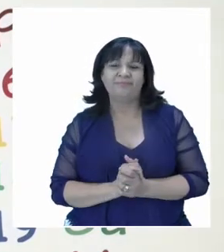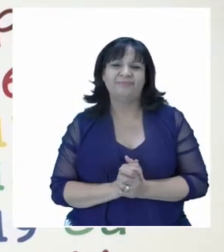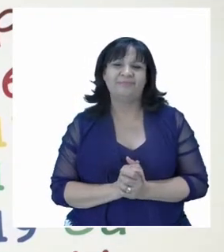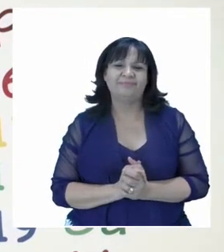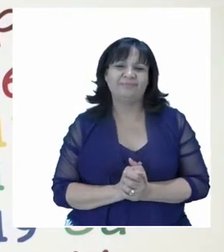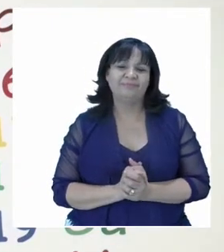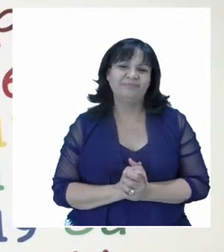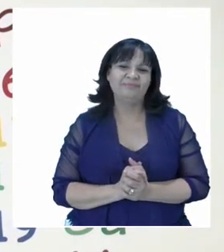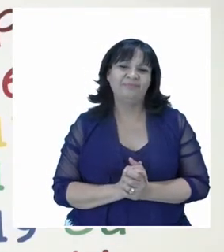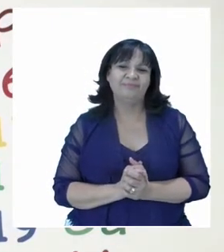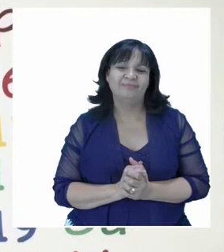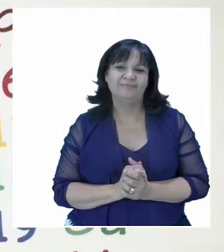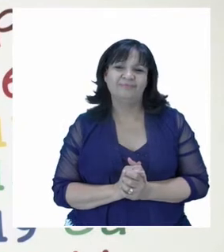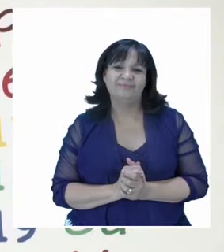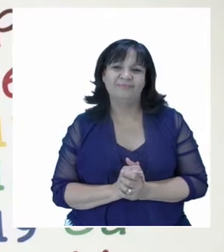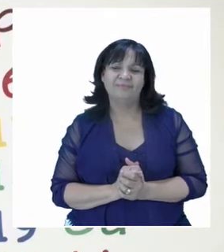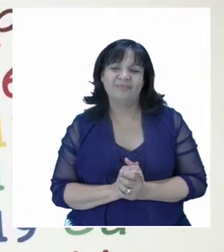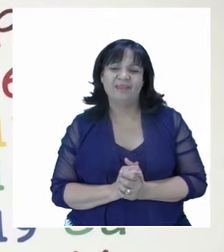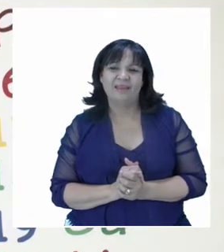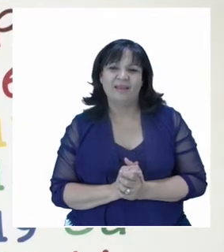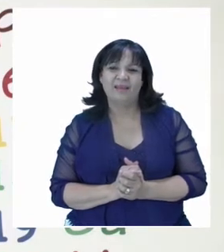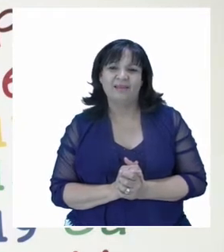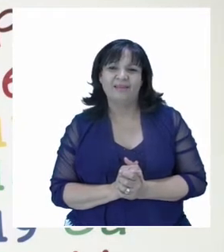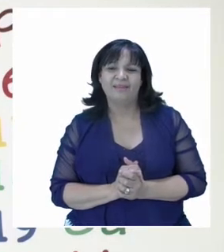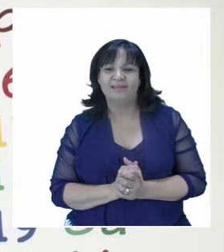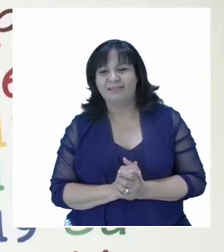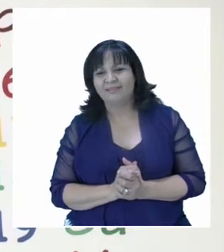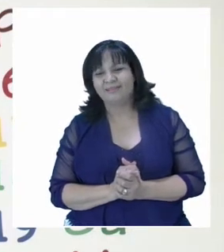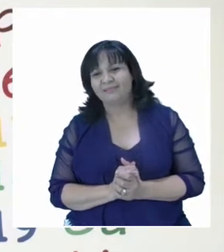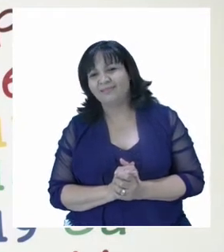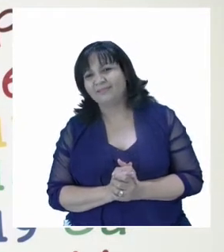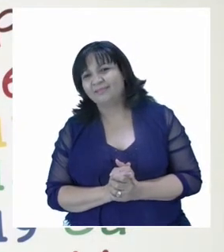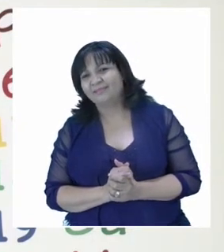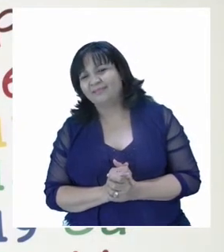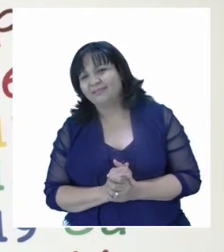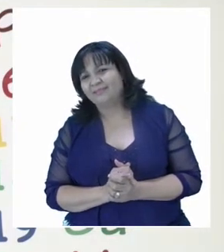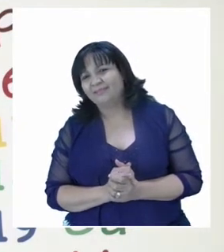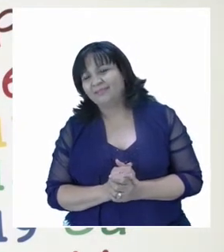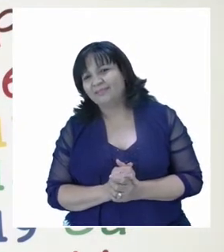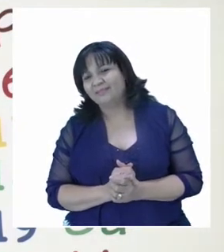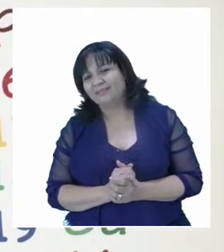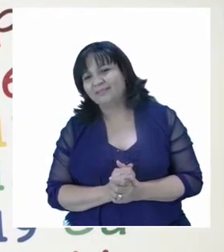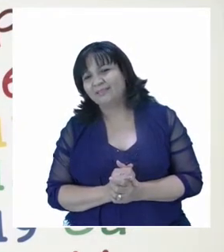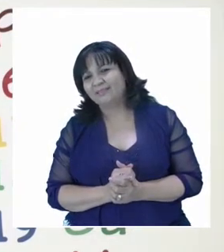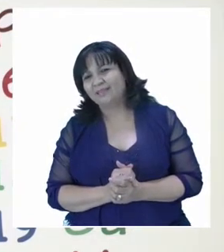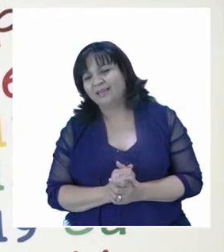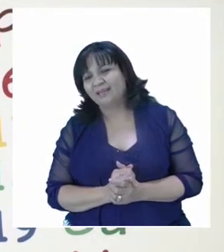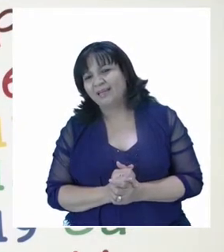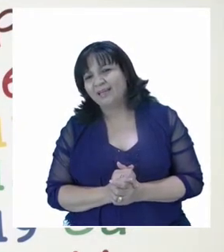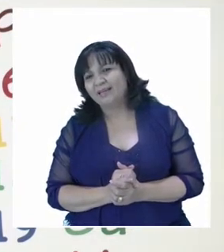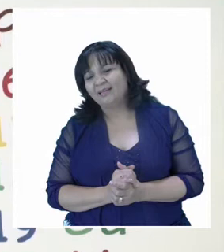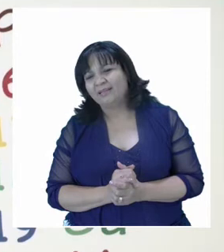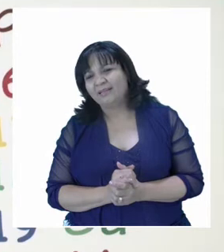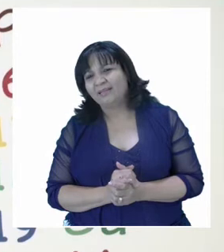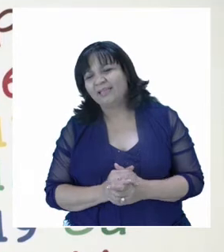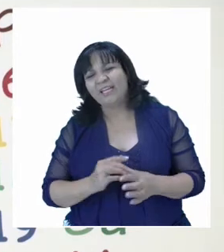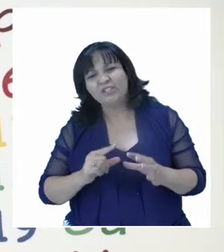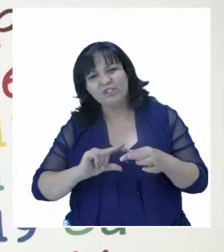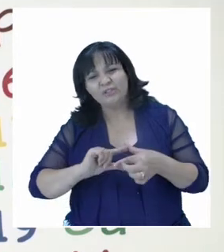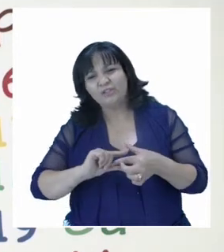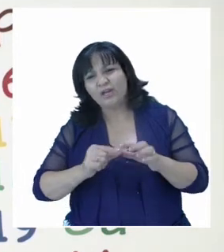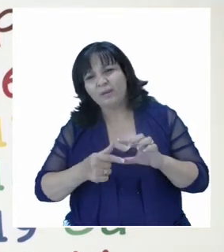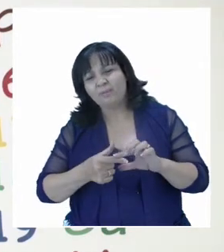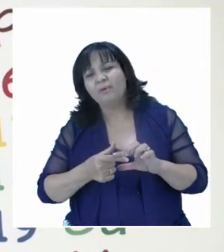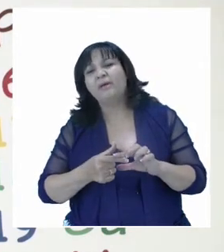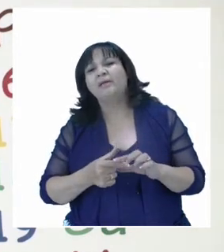4. So when we have our napkin, we can say it's in the shape of a square.